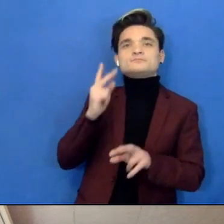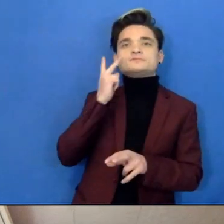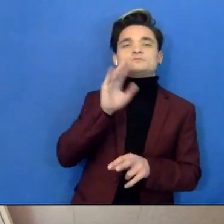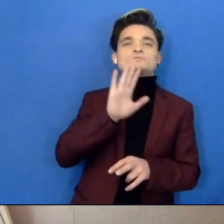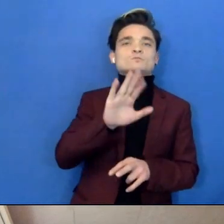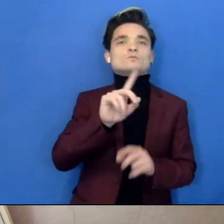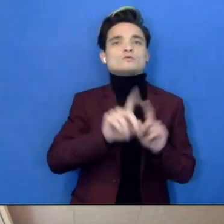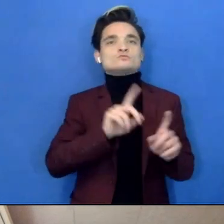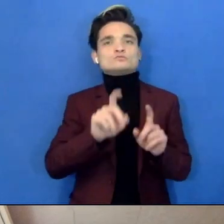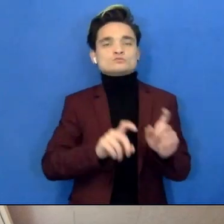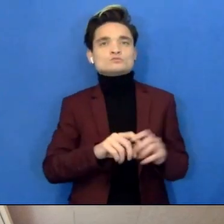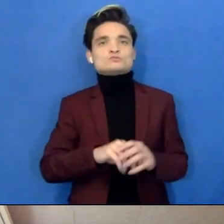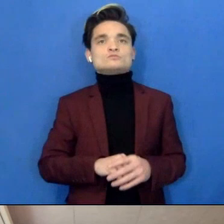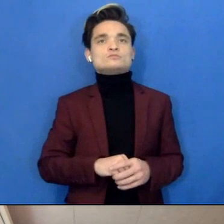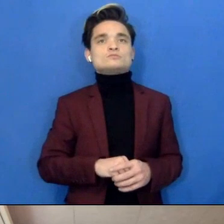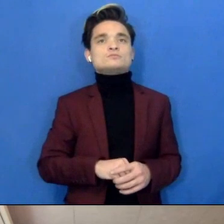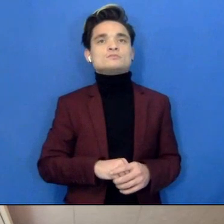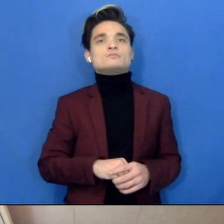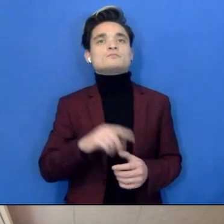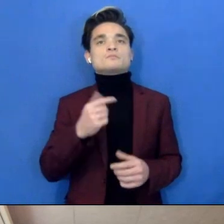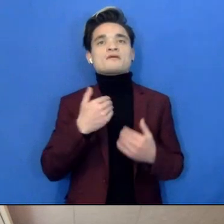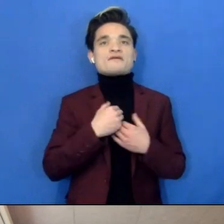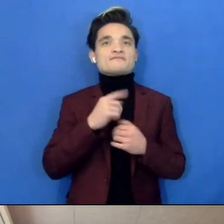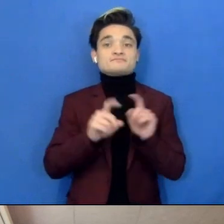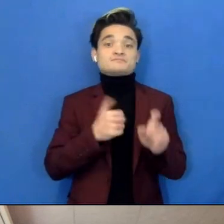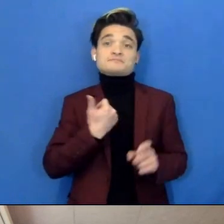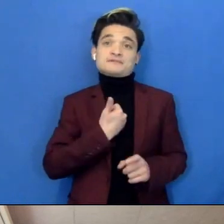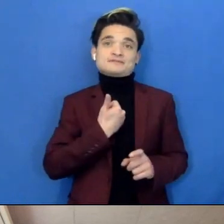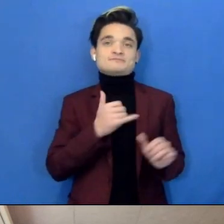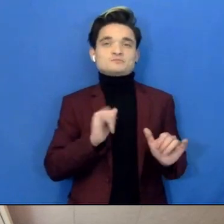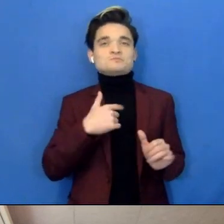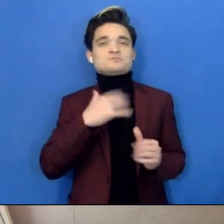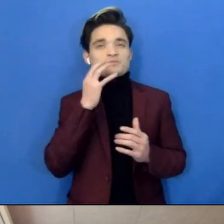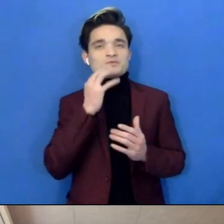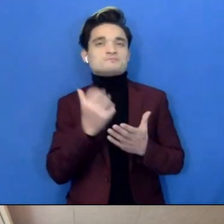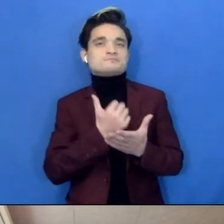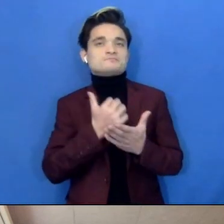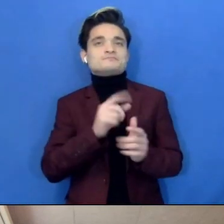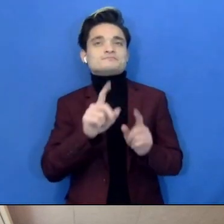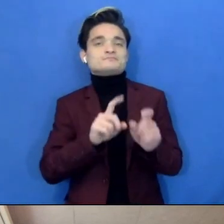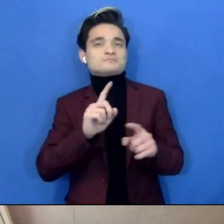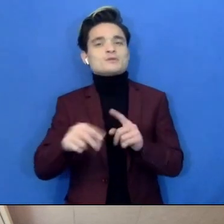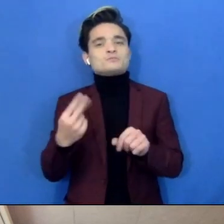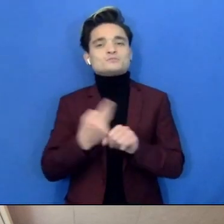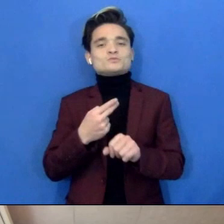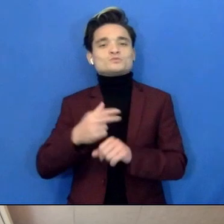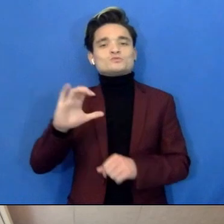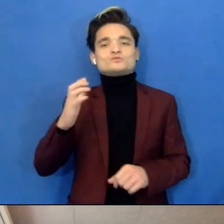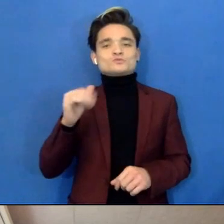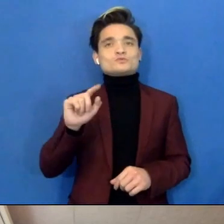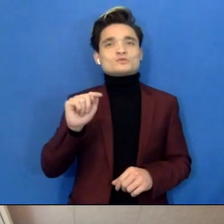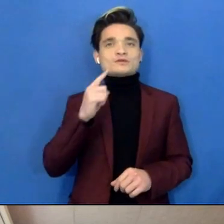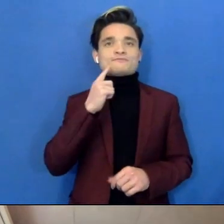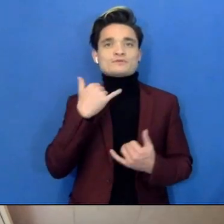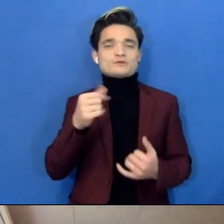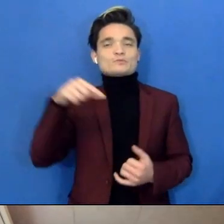too to our panelists. So feel free to use that tab of the chat. Now, let's